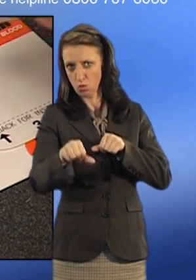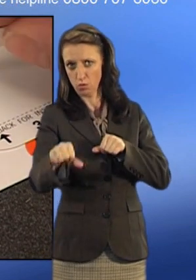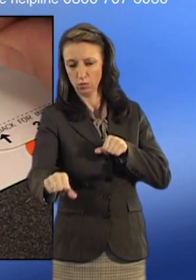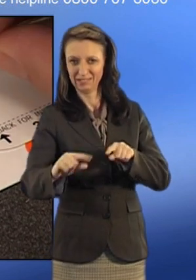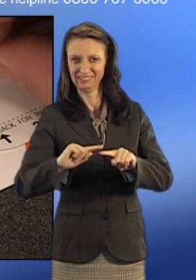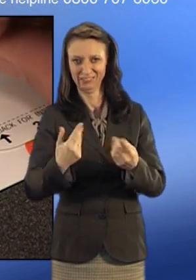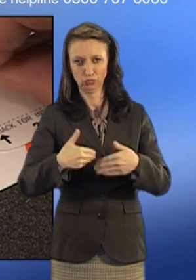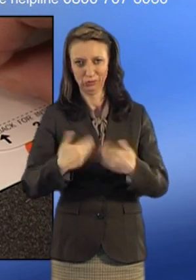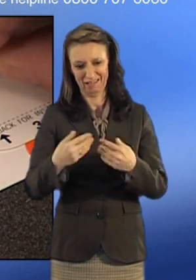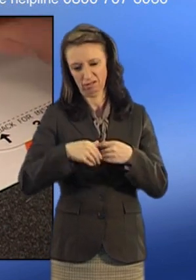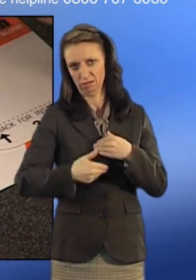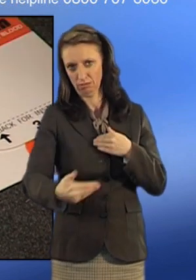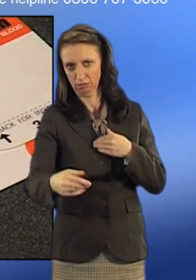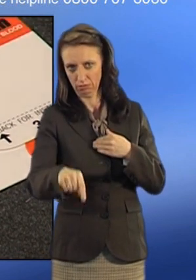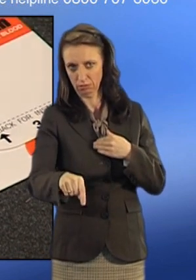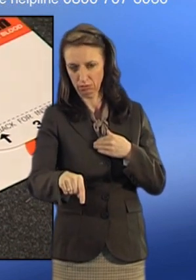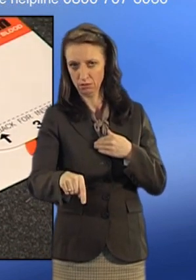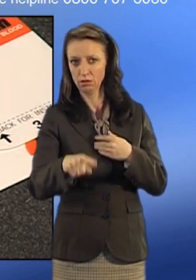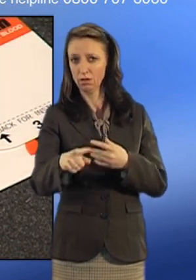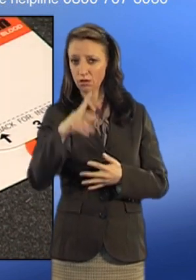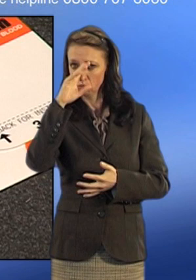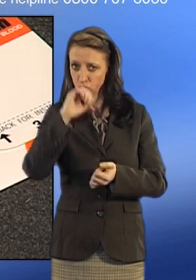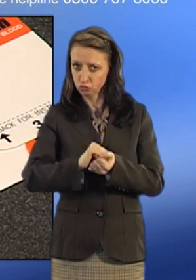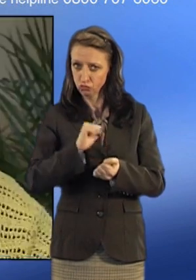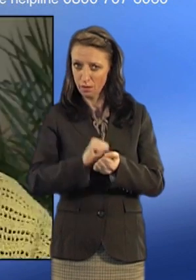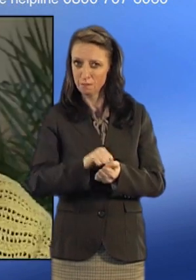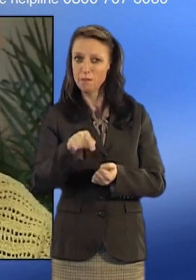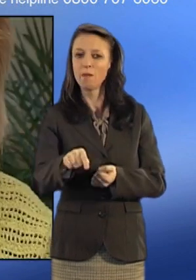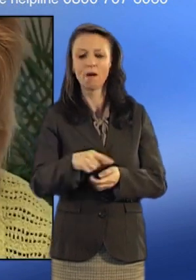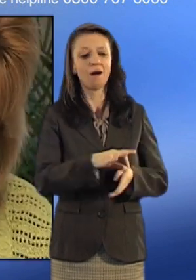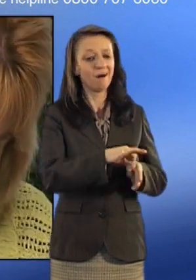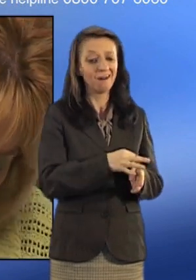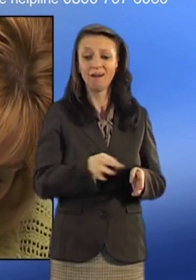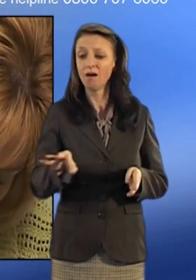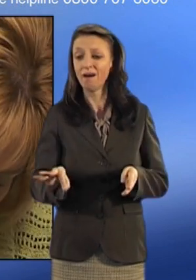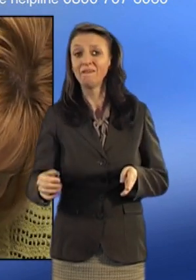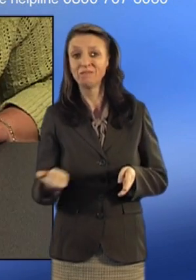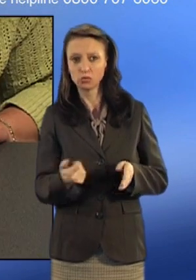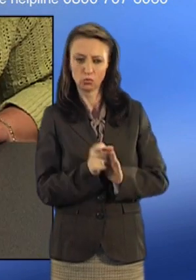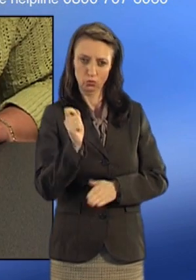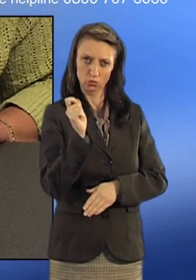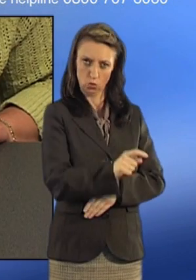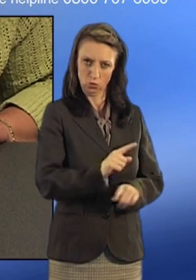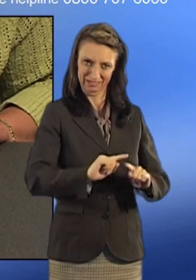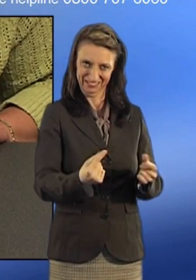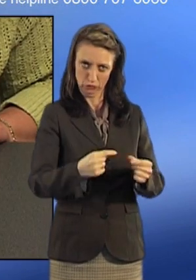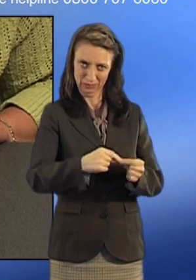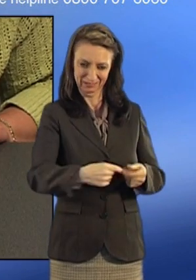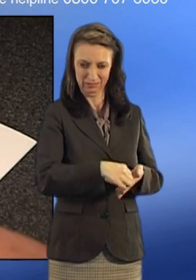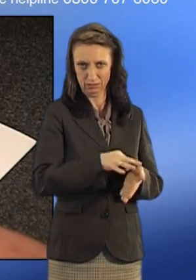days, remembering to use fresh sample sticks each time and again recording each